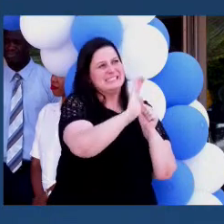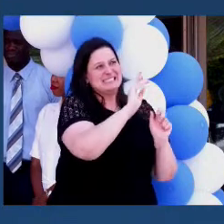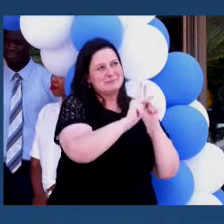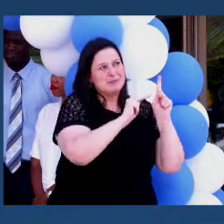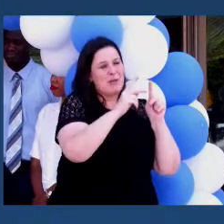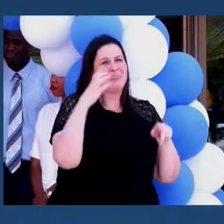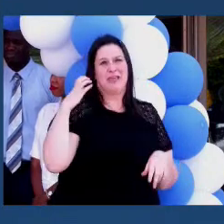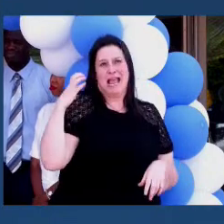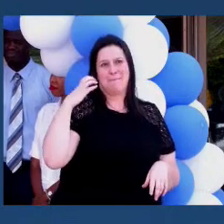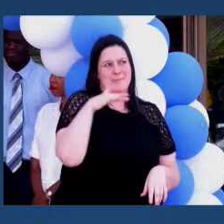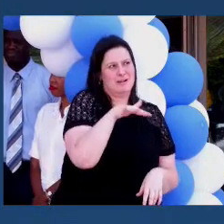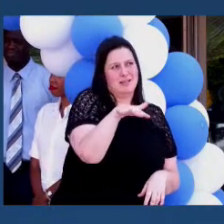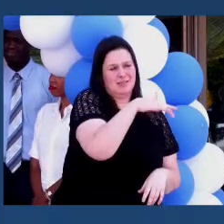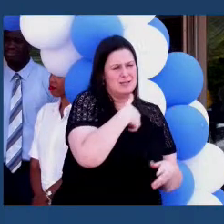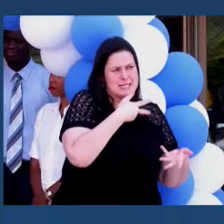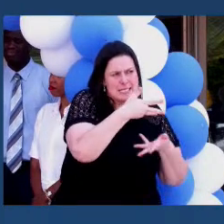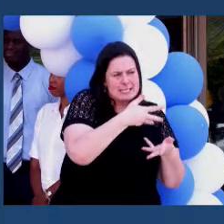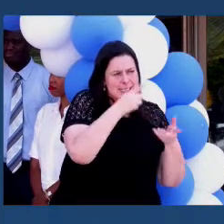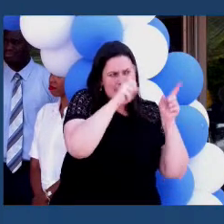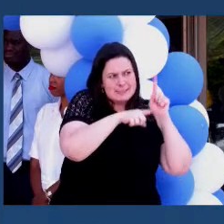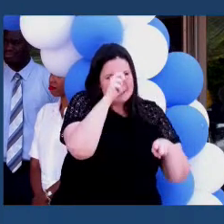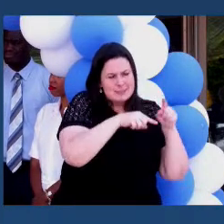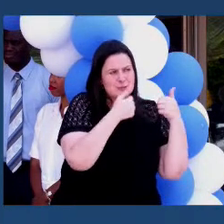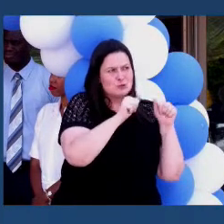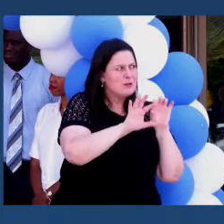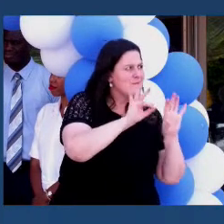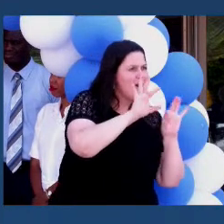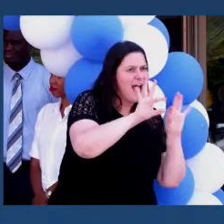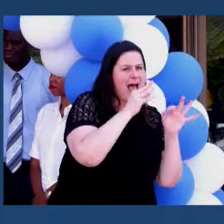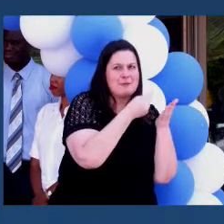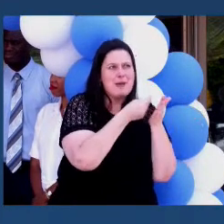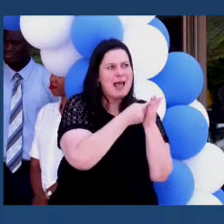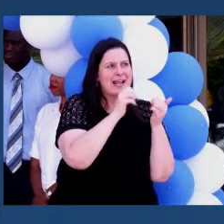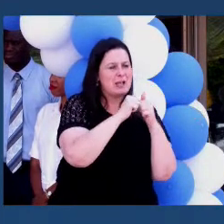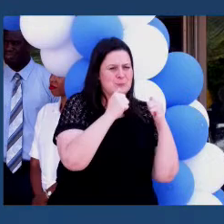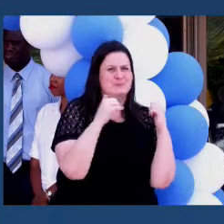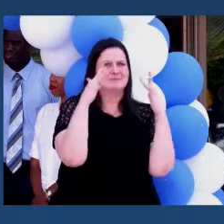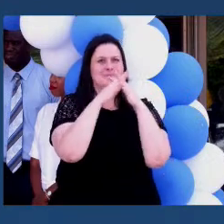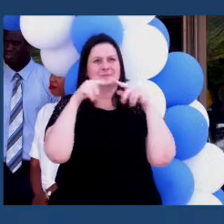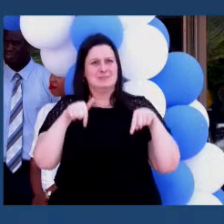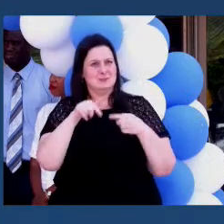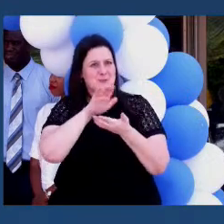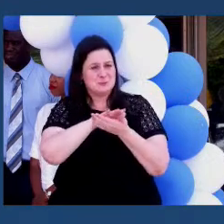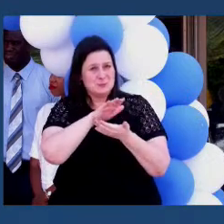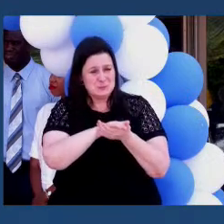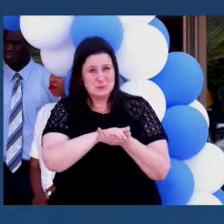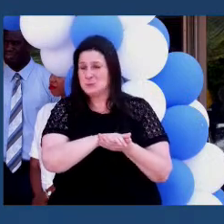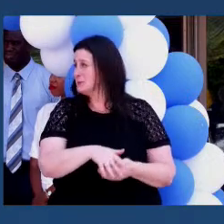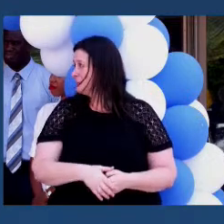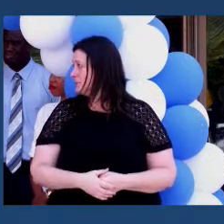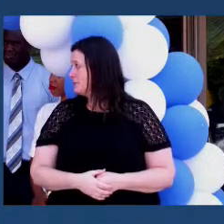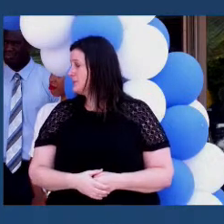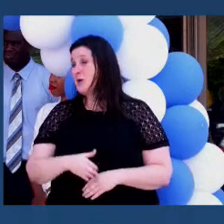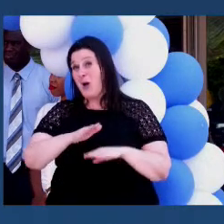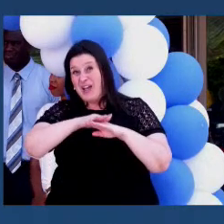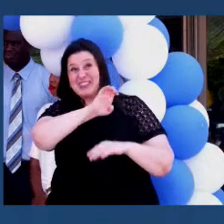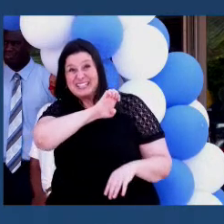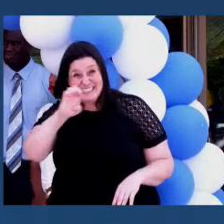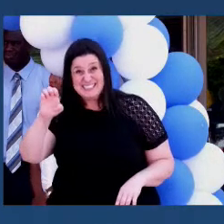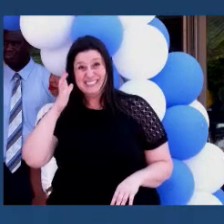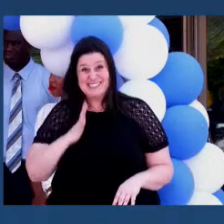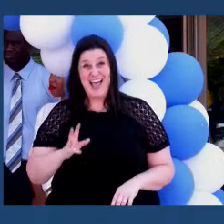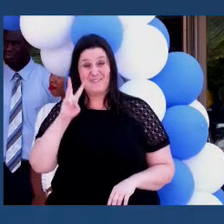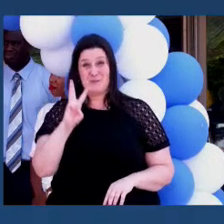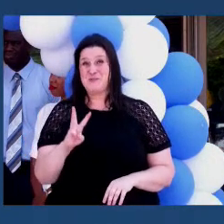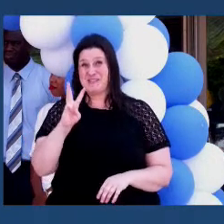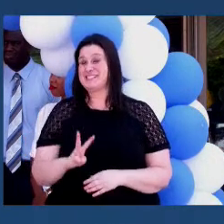the Capitol, talking, trying to find the money to bring a school here on the east side of